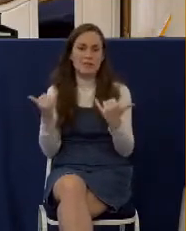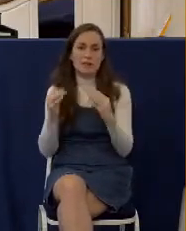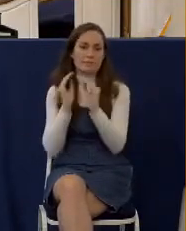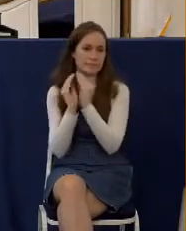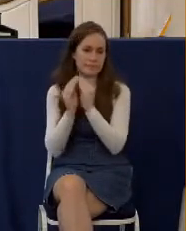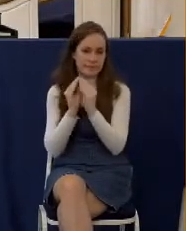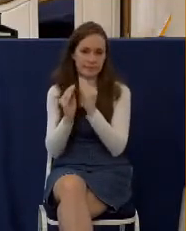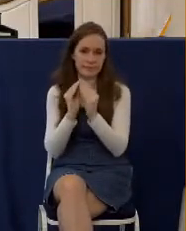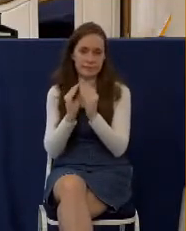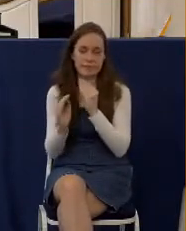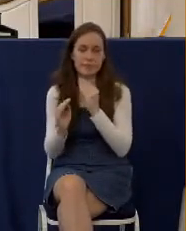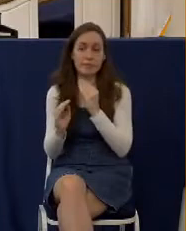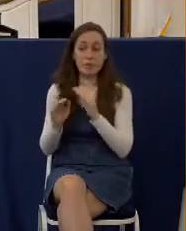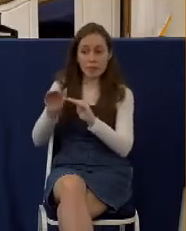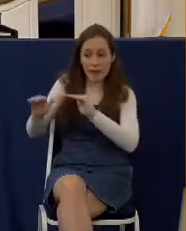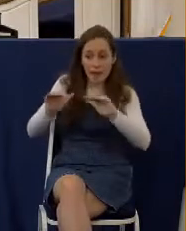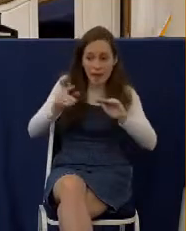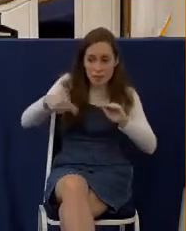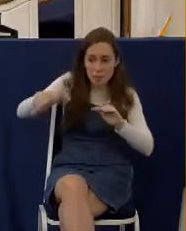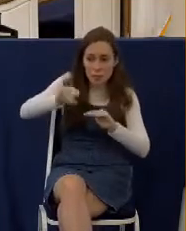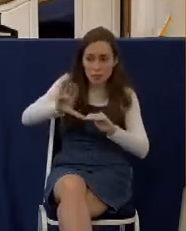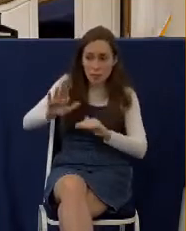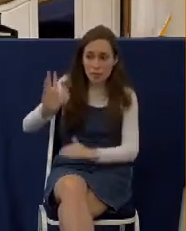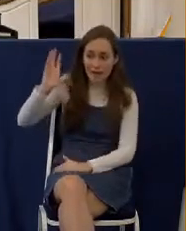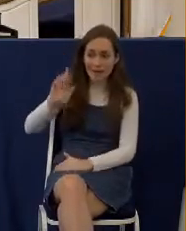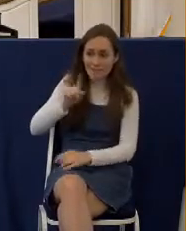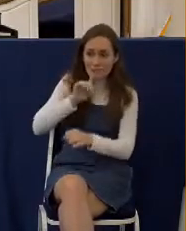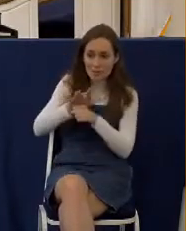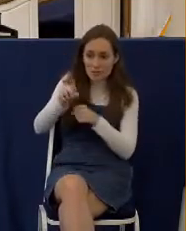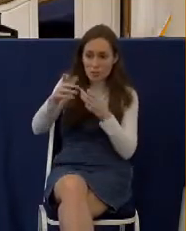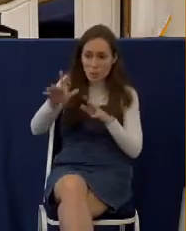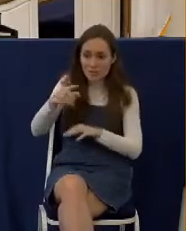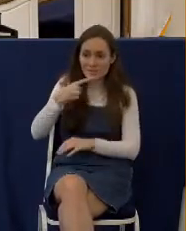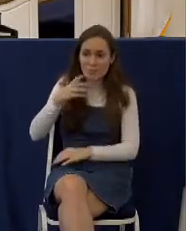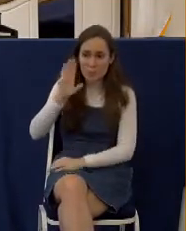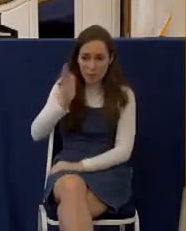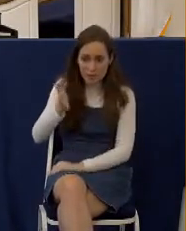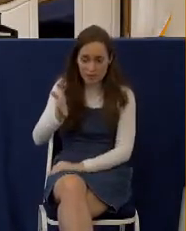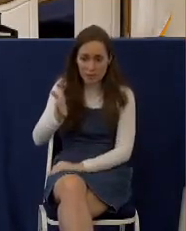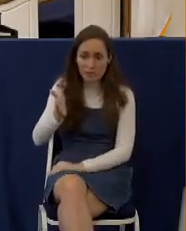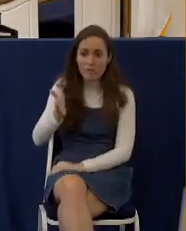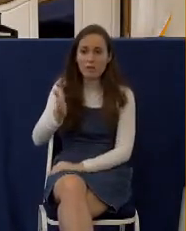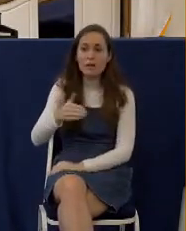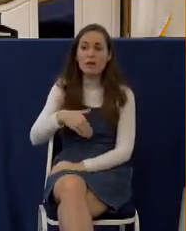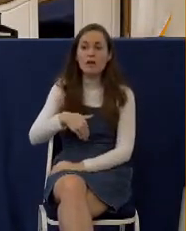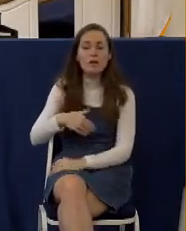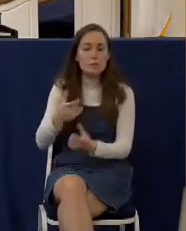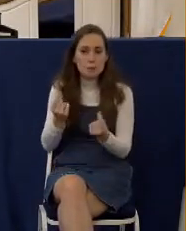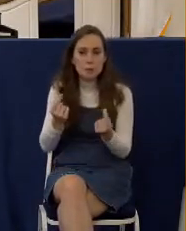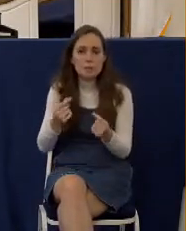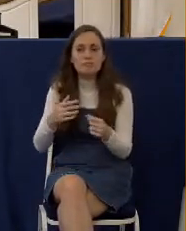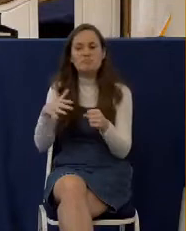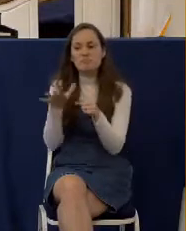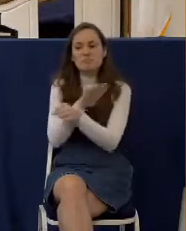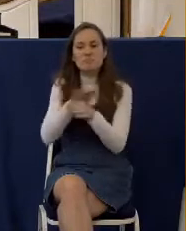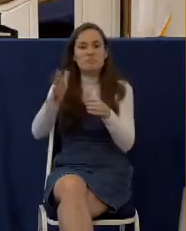you of a commitment that you had made. You already said you were going to do this. So complete what you